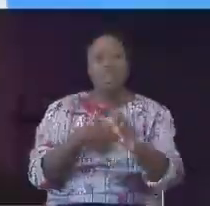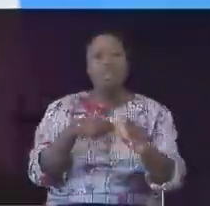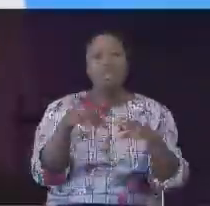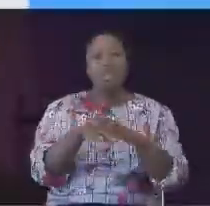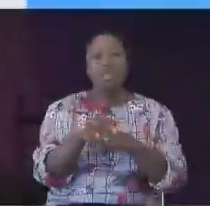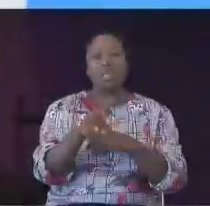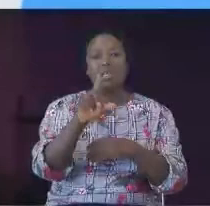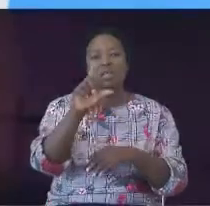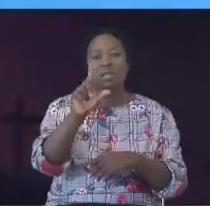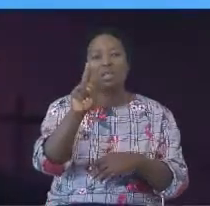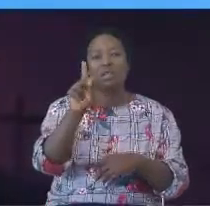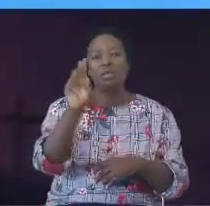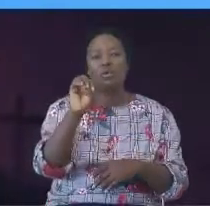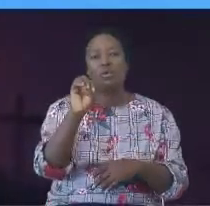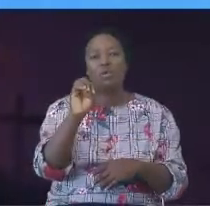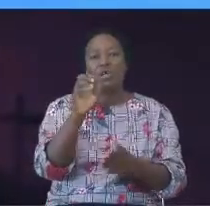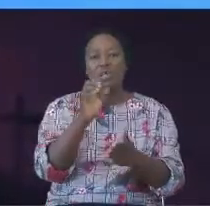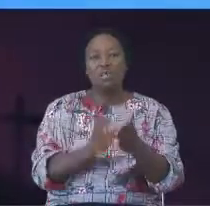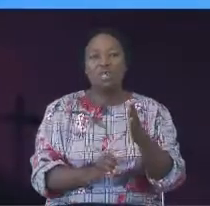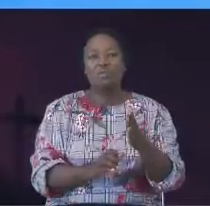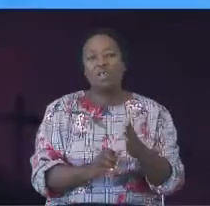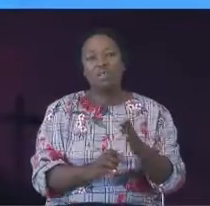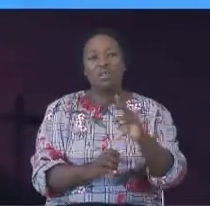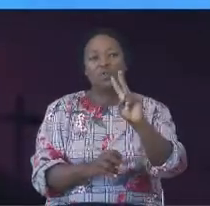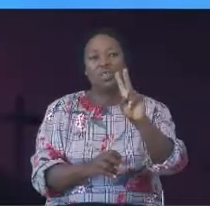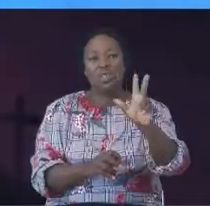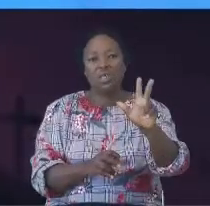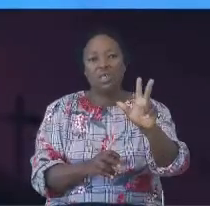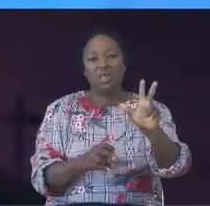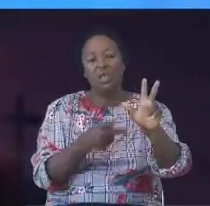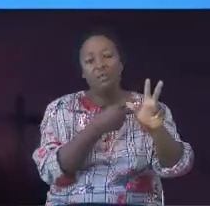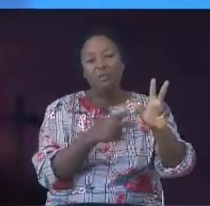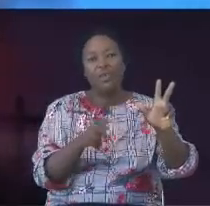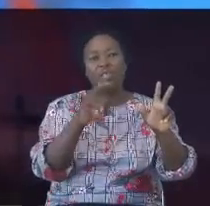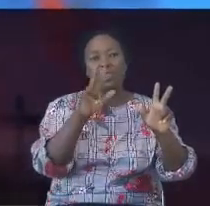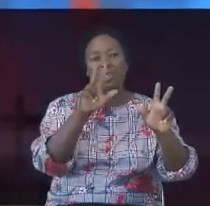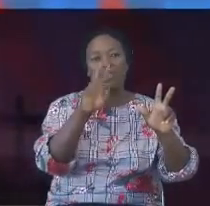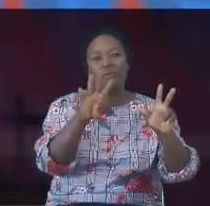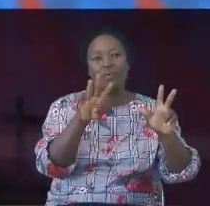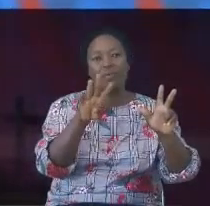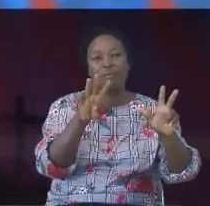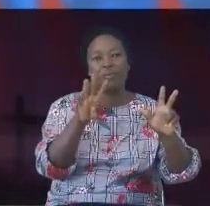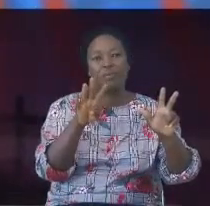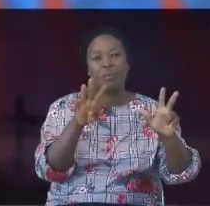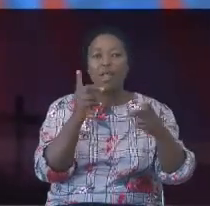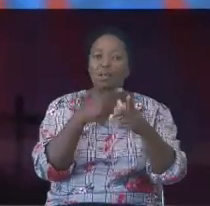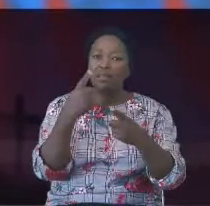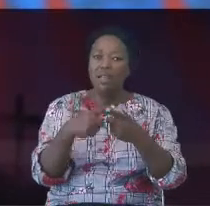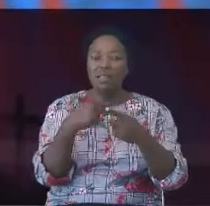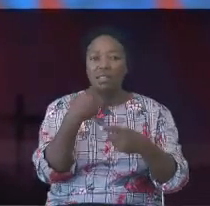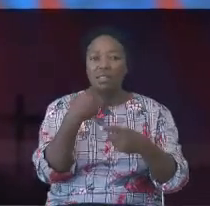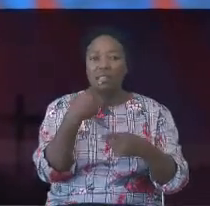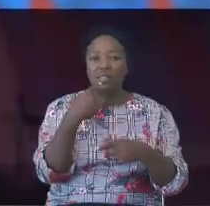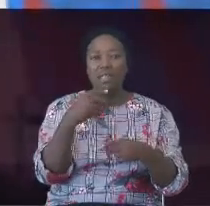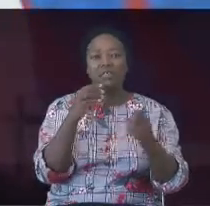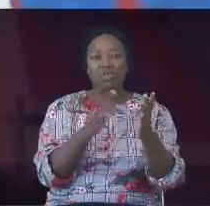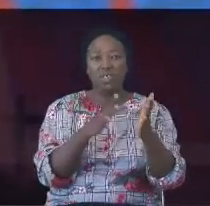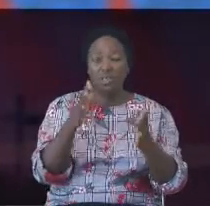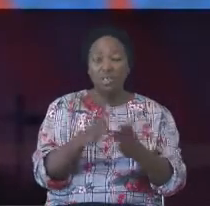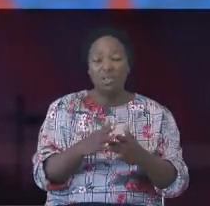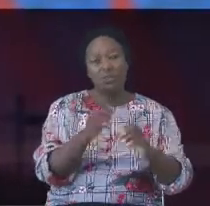hast thou forsaken me?" That's number one. Luke chapter 23 and in